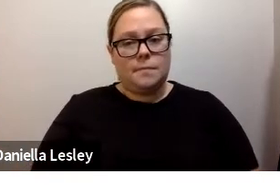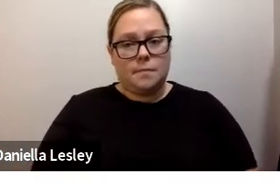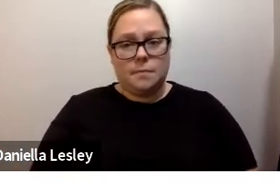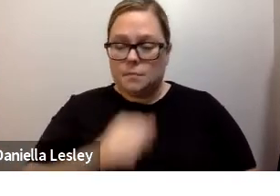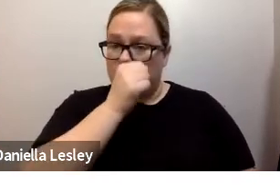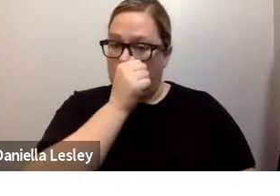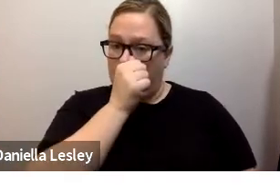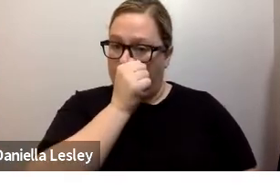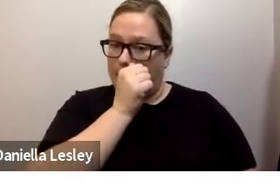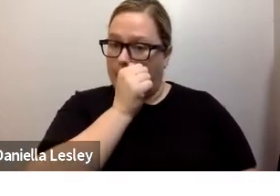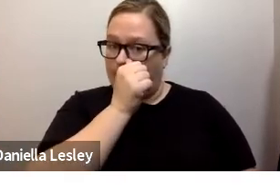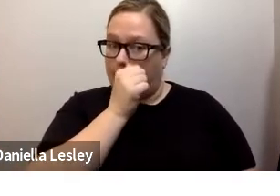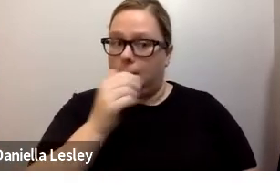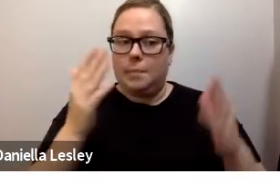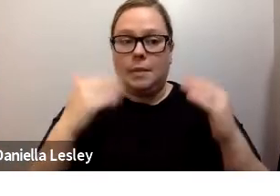Next slide.